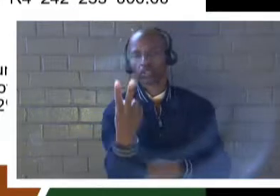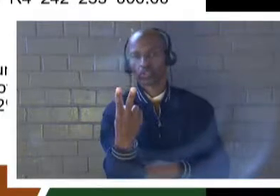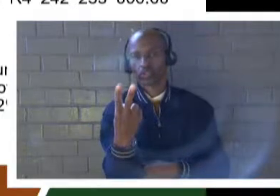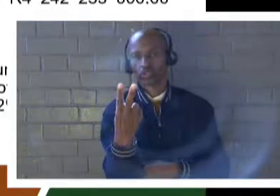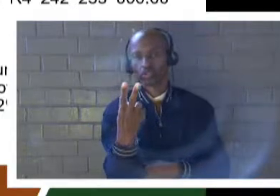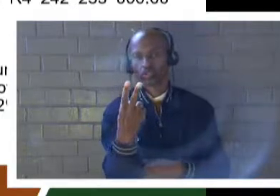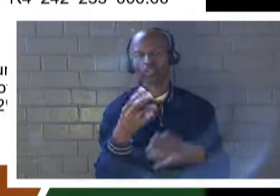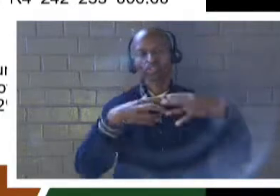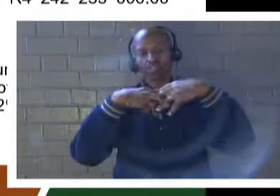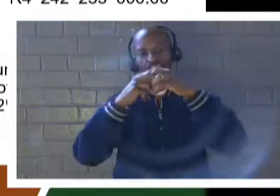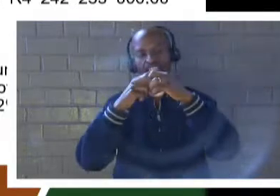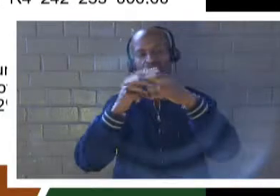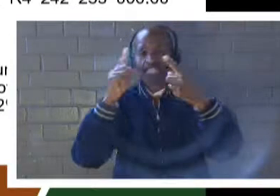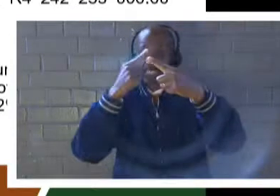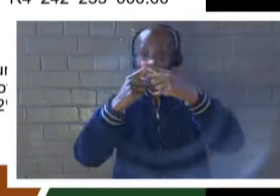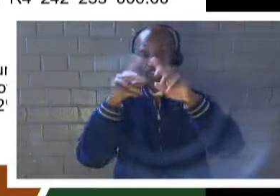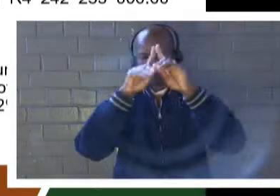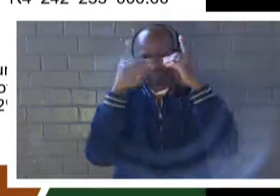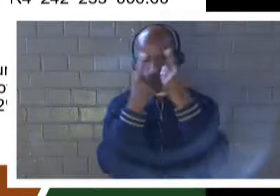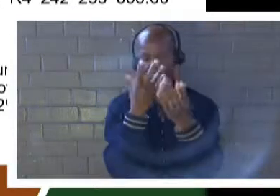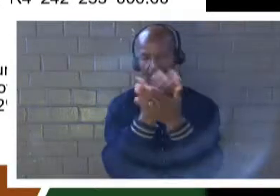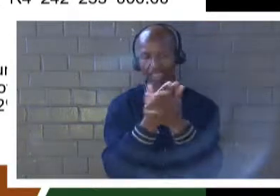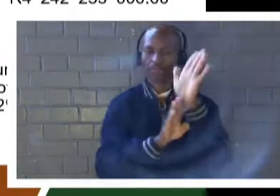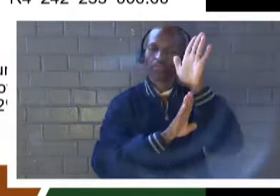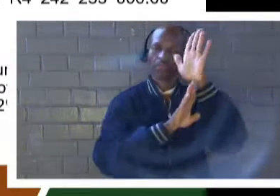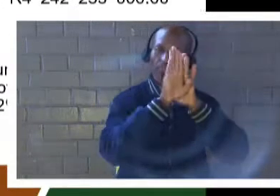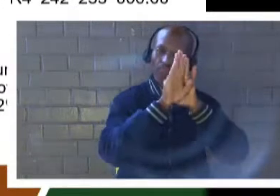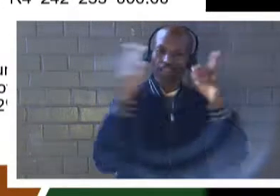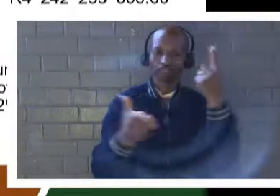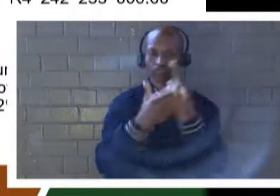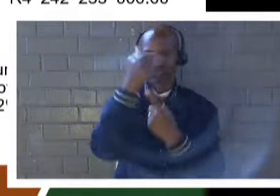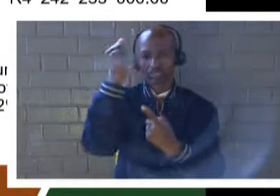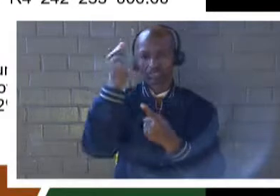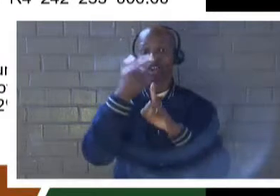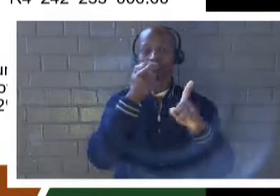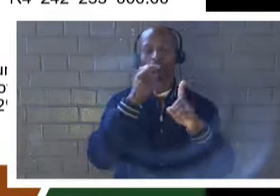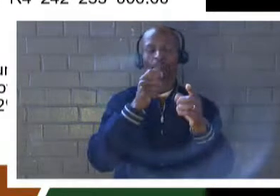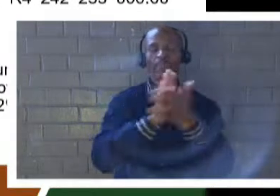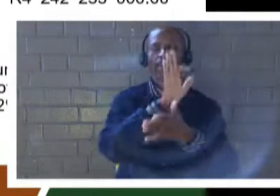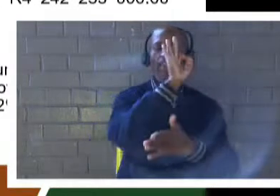29.2 set target of the department can be increased and achieved from